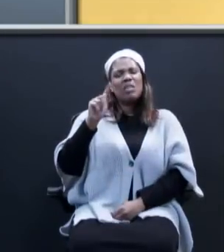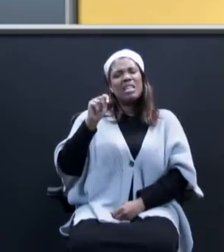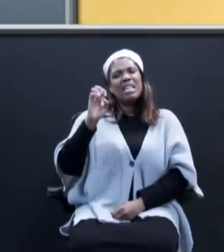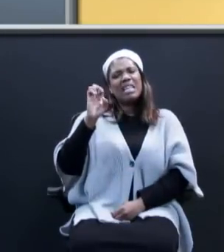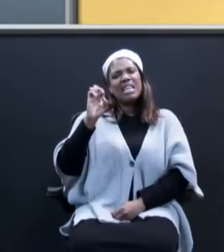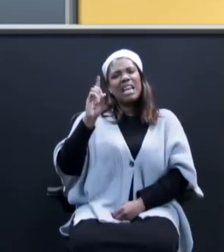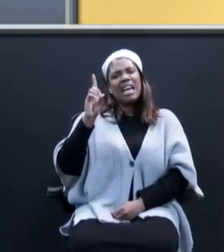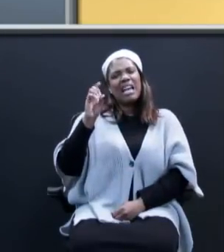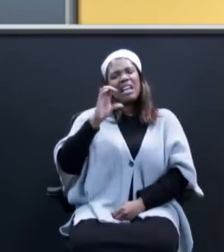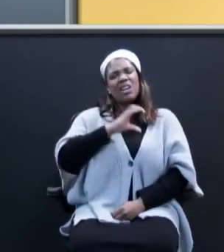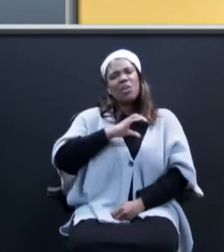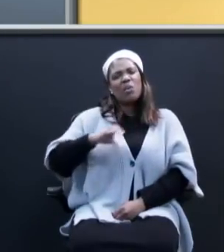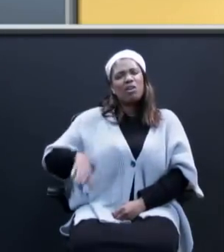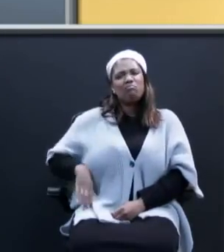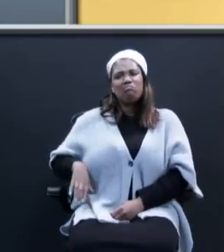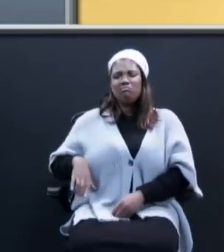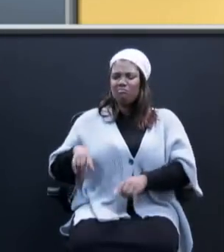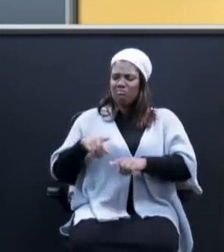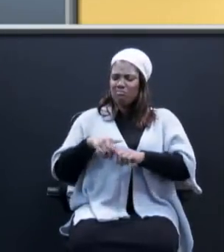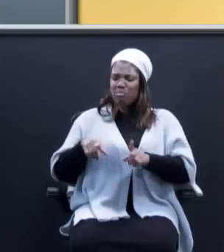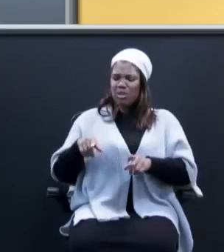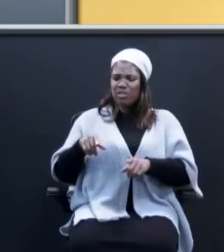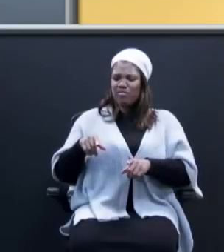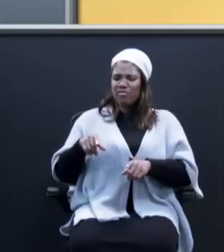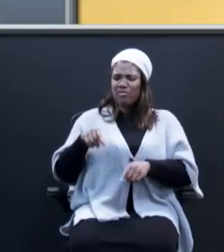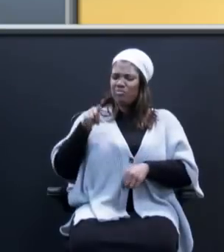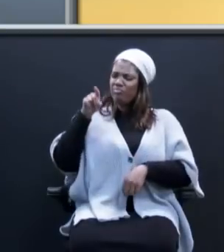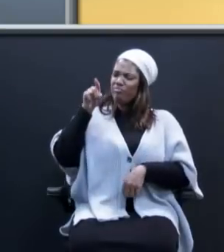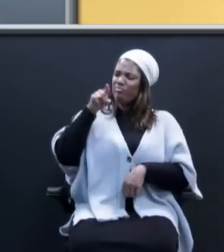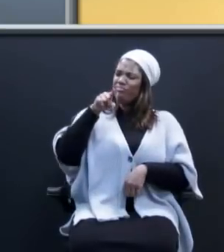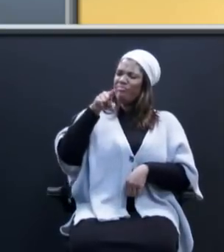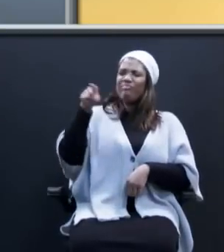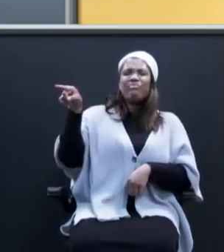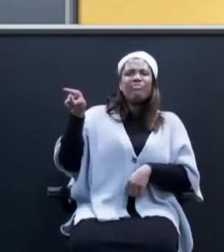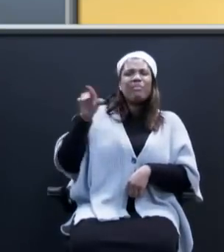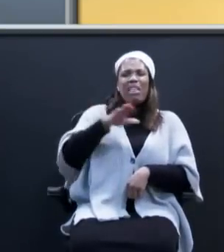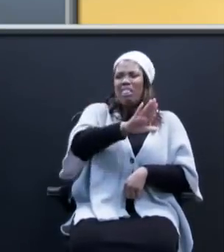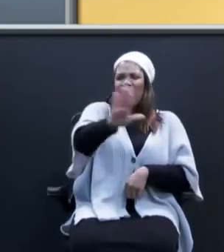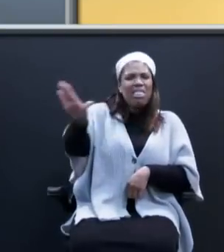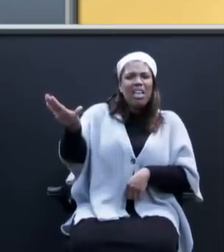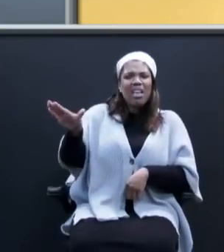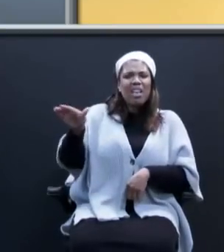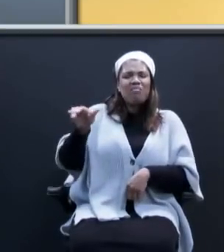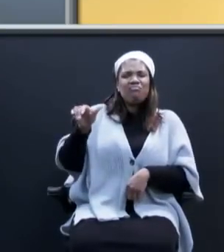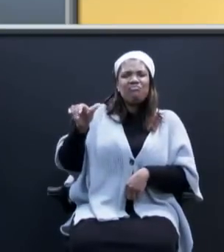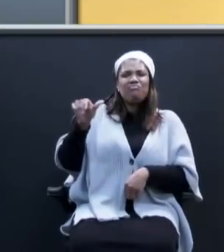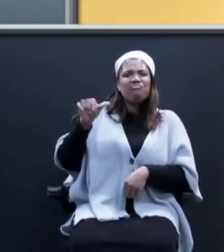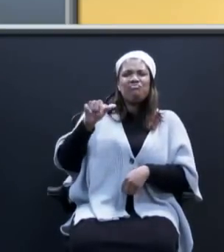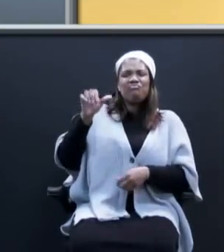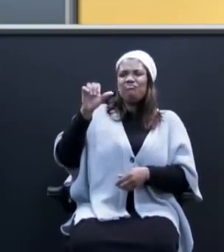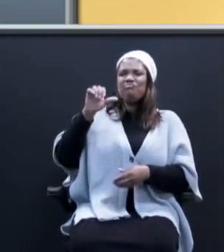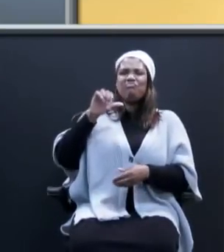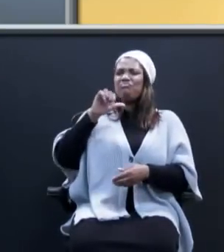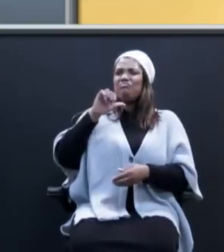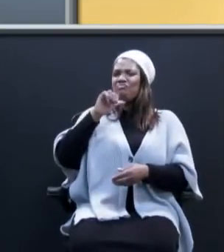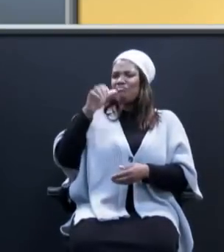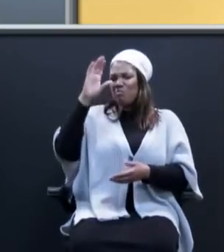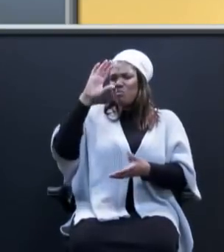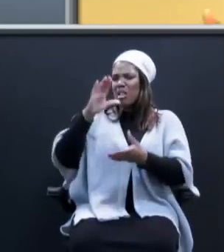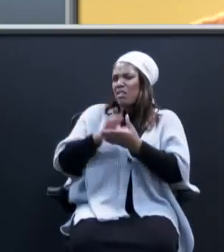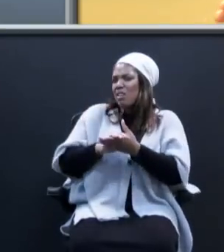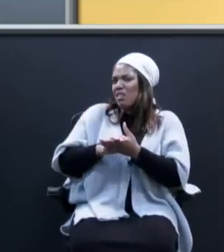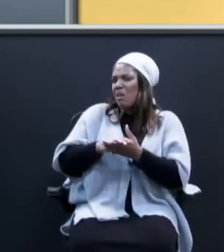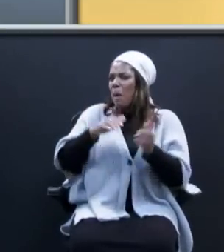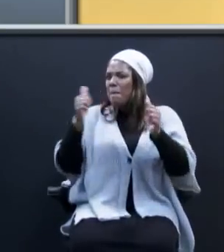the covenant of it? Sometimes you pick a name, and when they look at your behavior, they